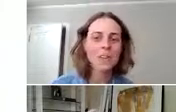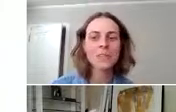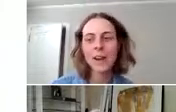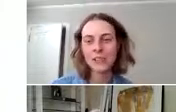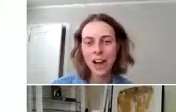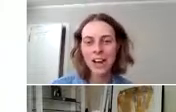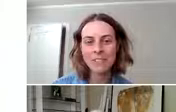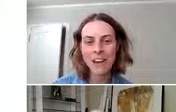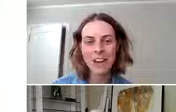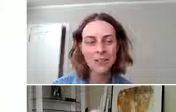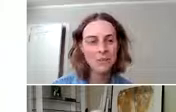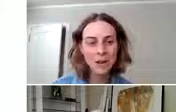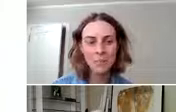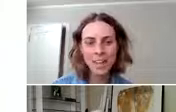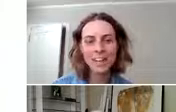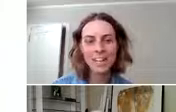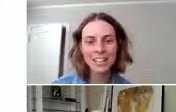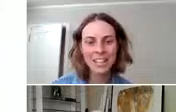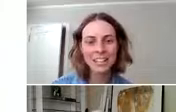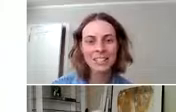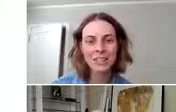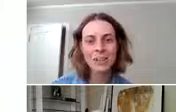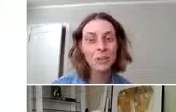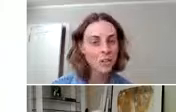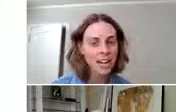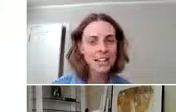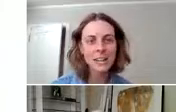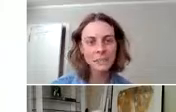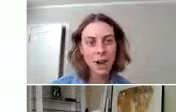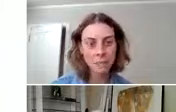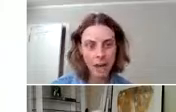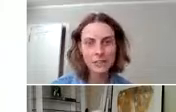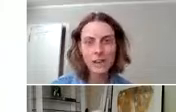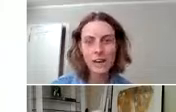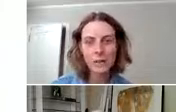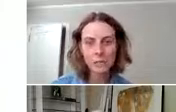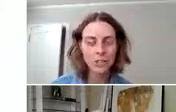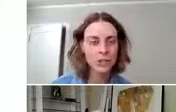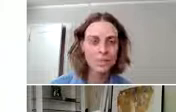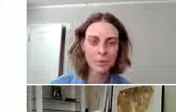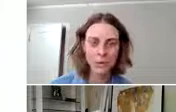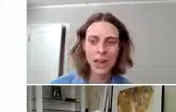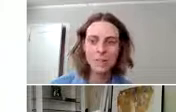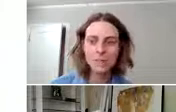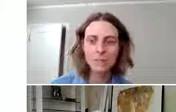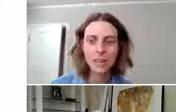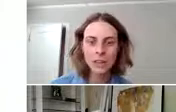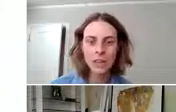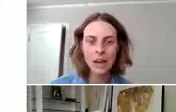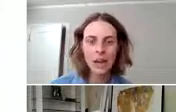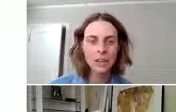roughly 1200 mile drive, you'd want to plan at least 3 days, if not five, for this trip in real